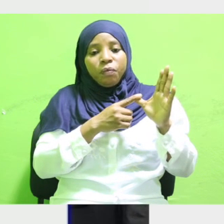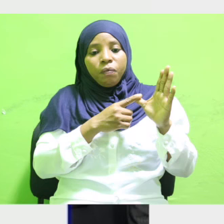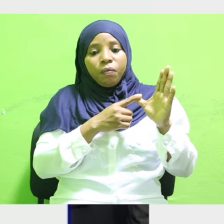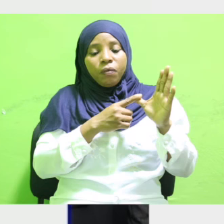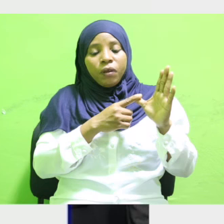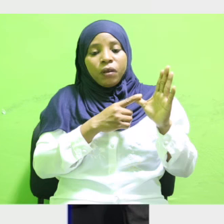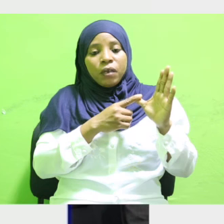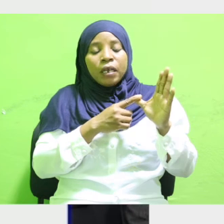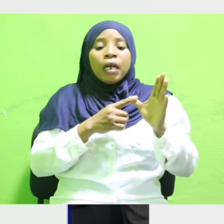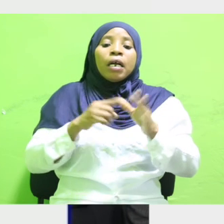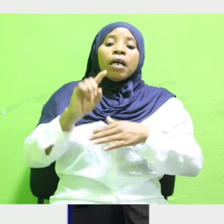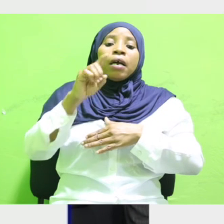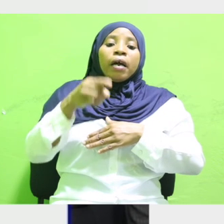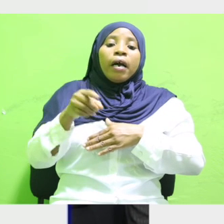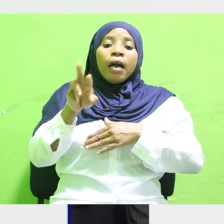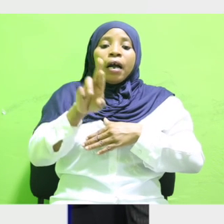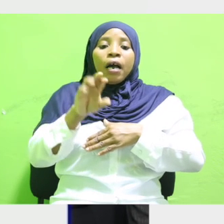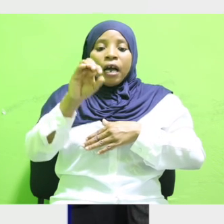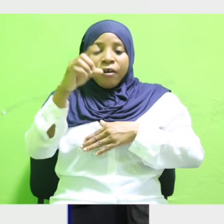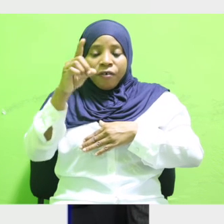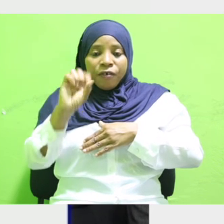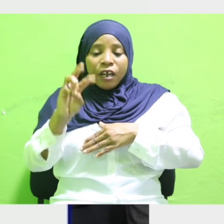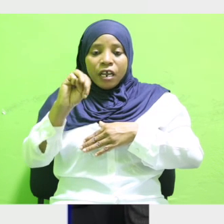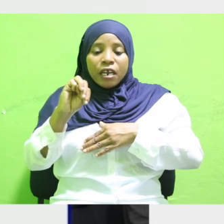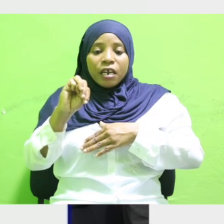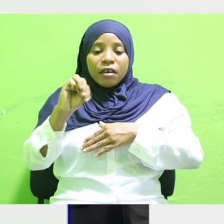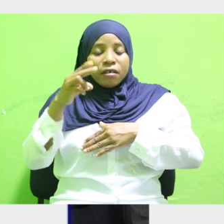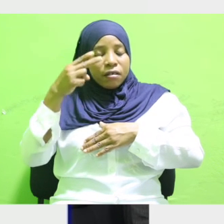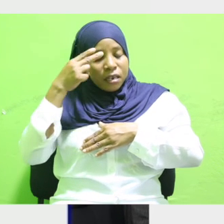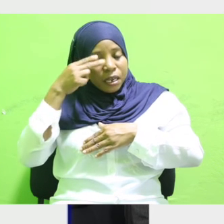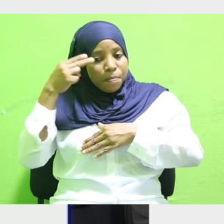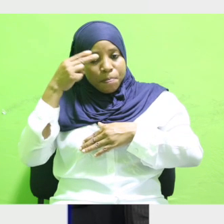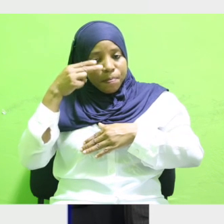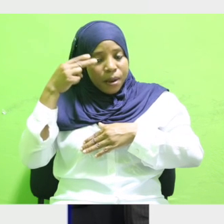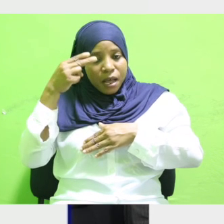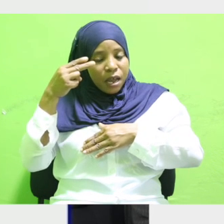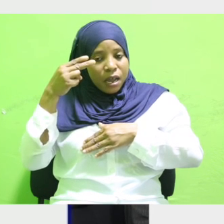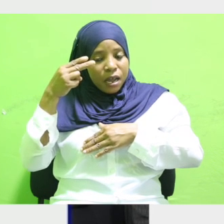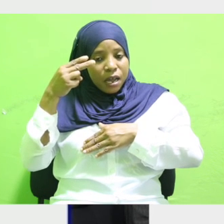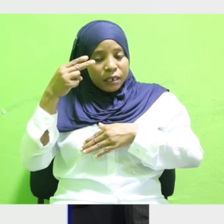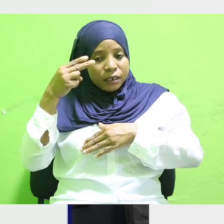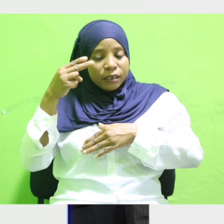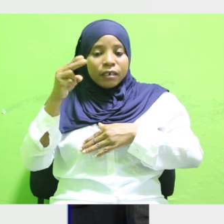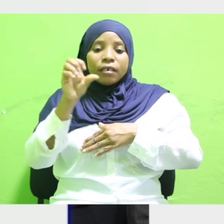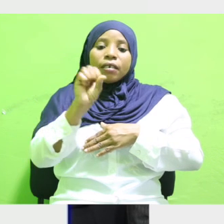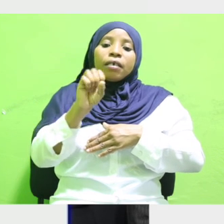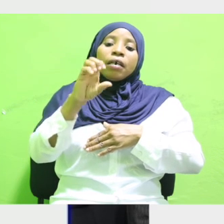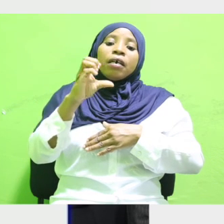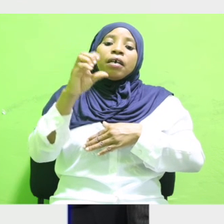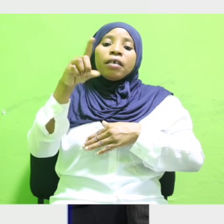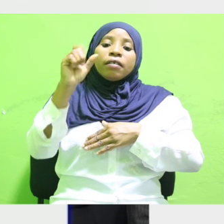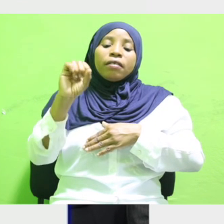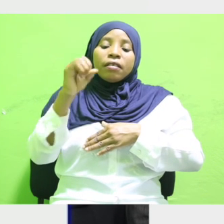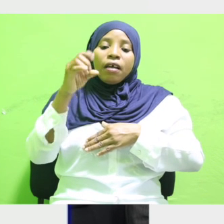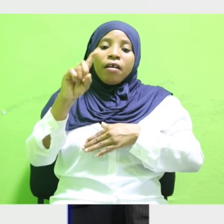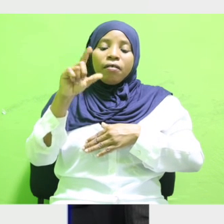found in the bone marrow. So red blood cells, the skeleton also has the function of manufacturing red